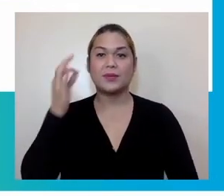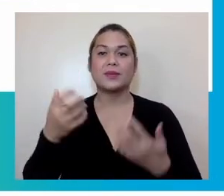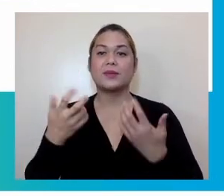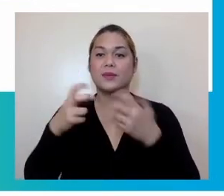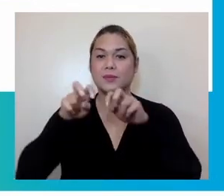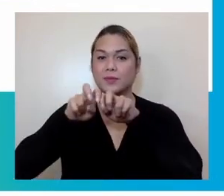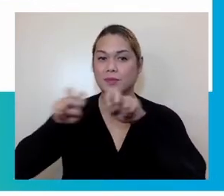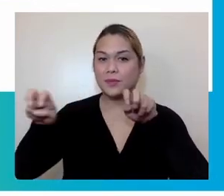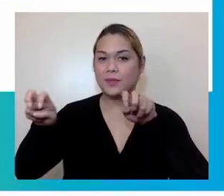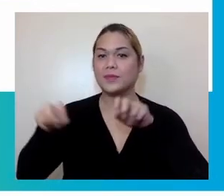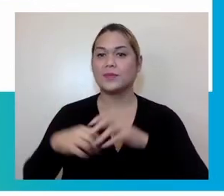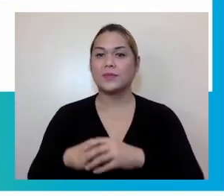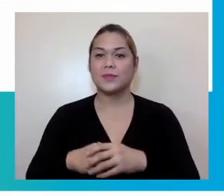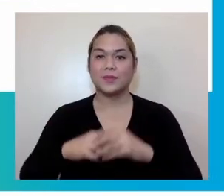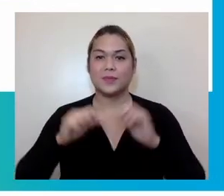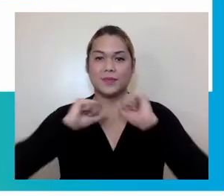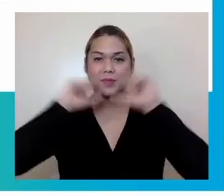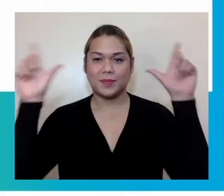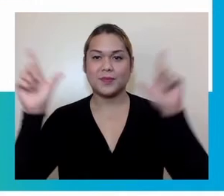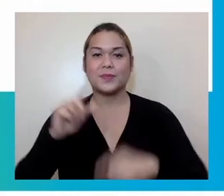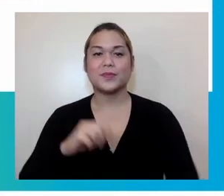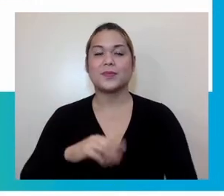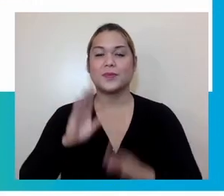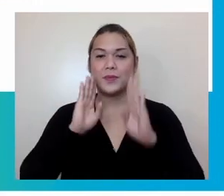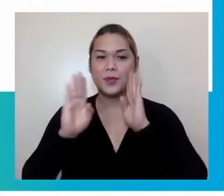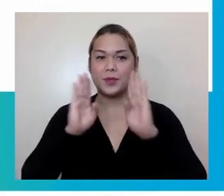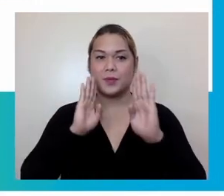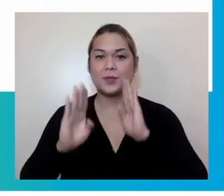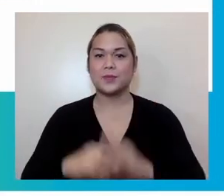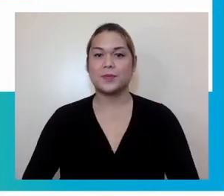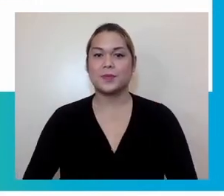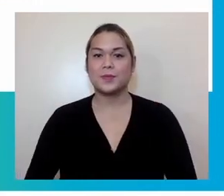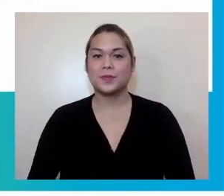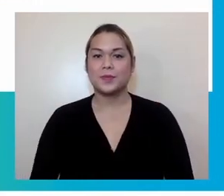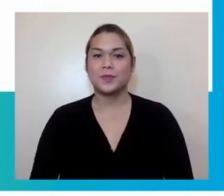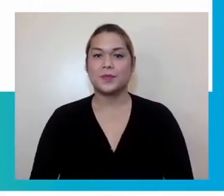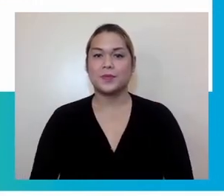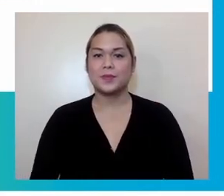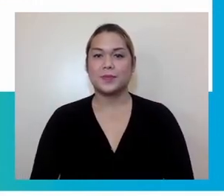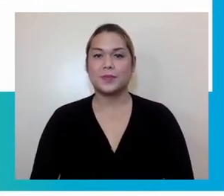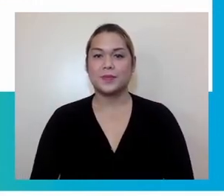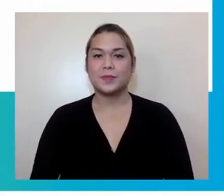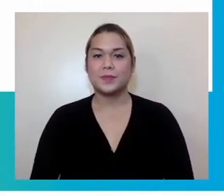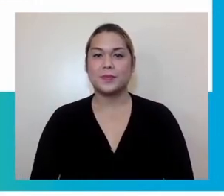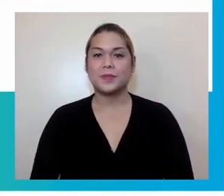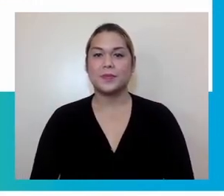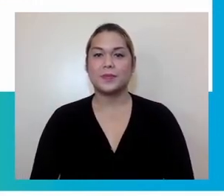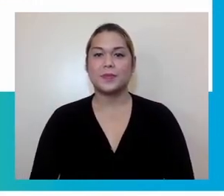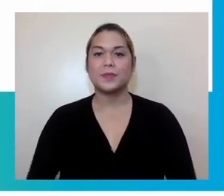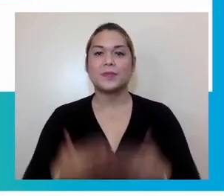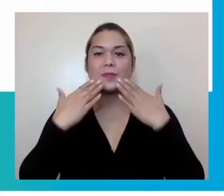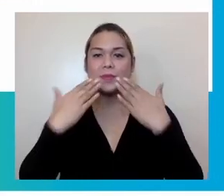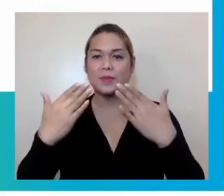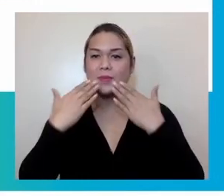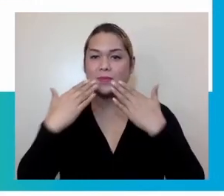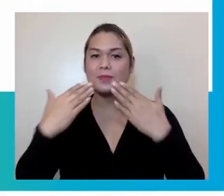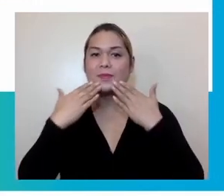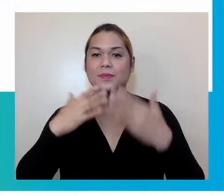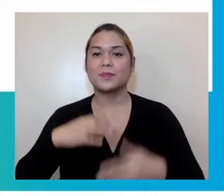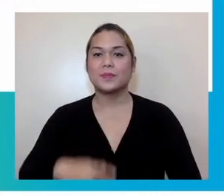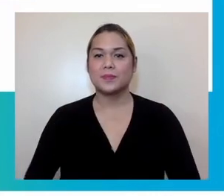Facebook. And thanks to NGO Forum on ADB for setting up and organising this